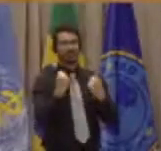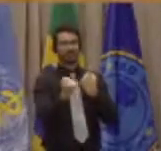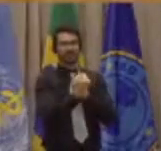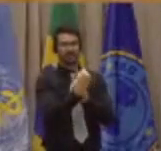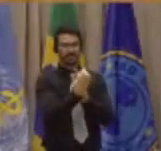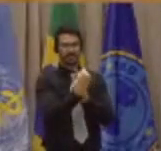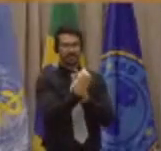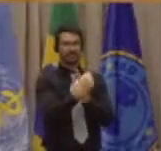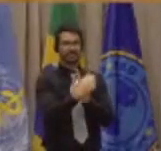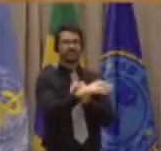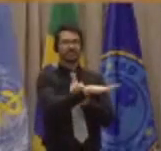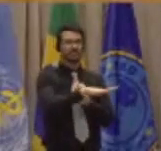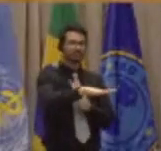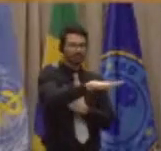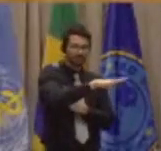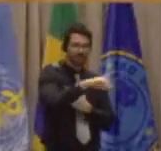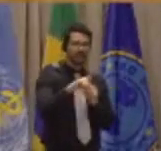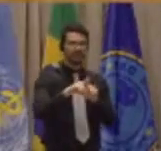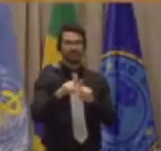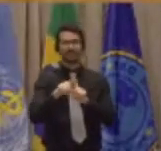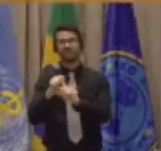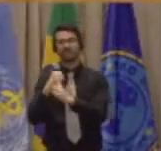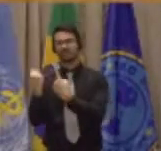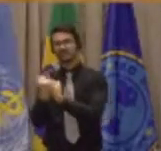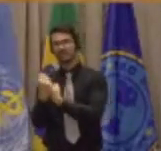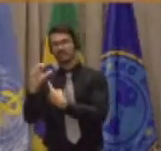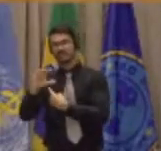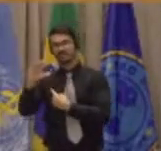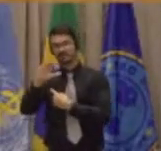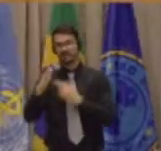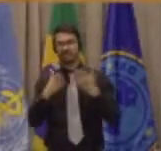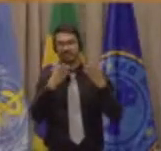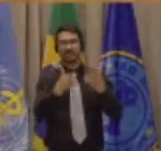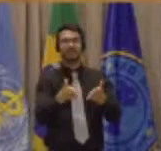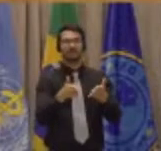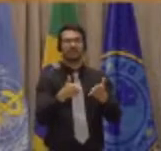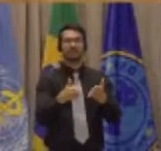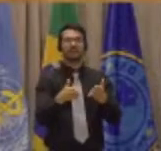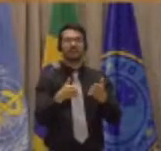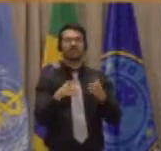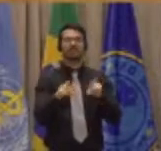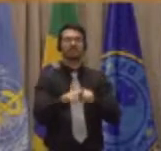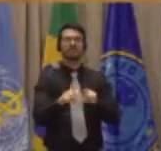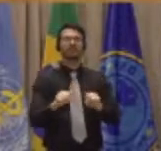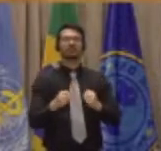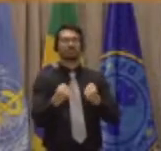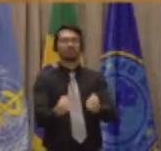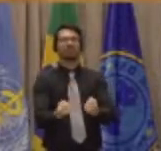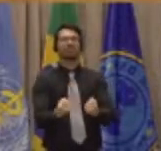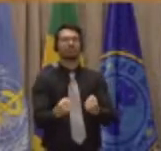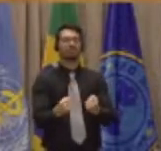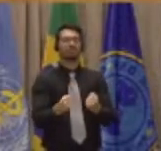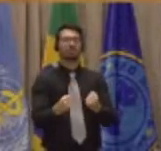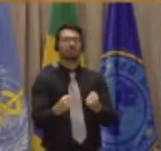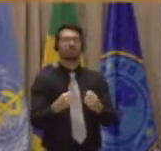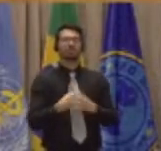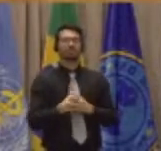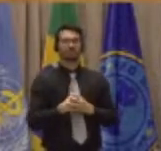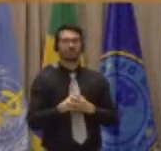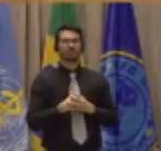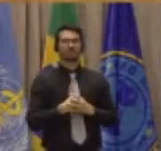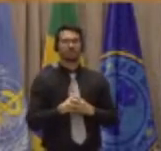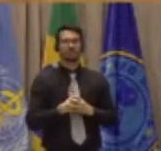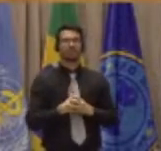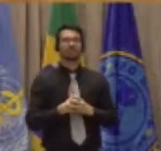a dynamic to the civil society, the ones that participate with